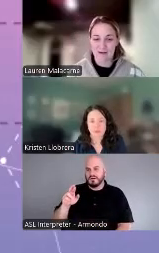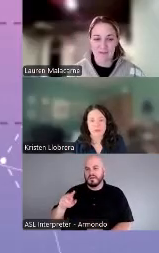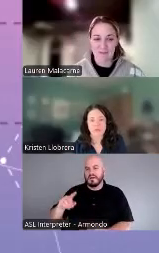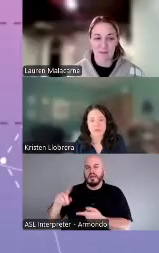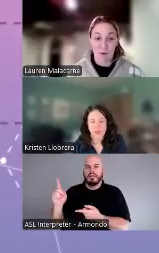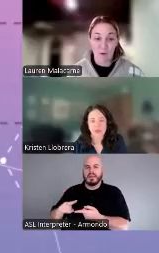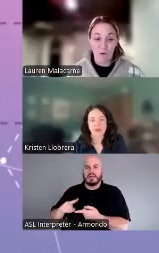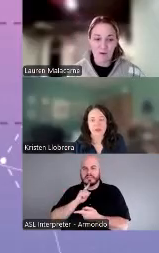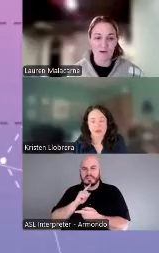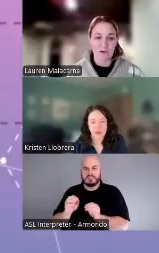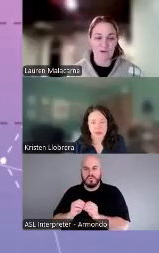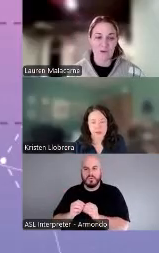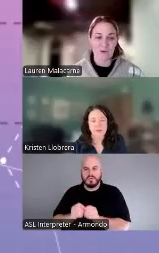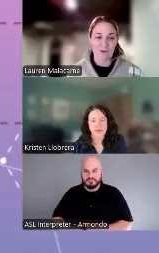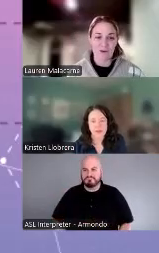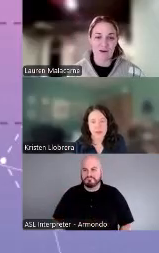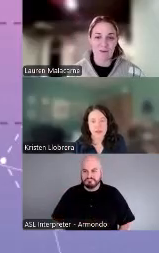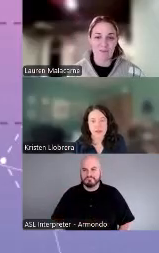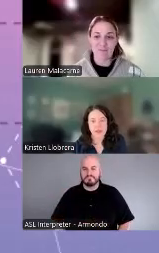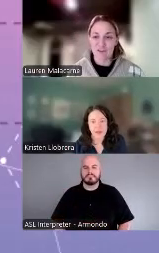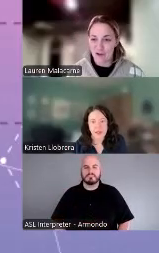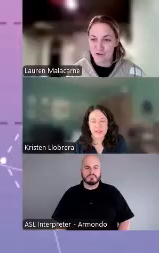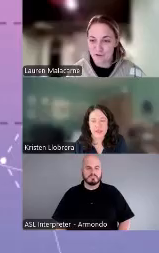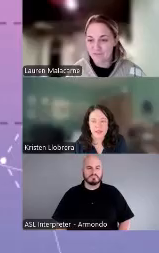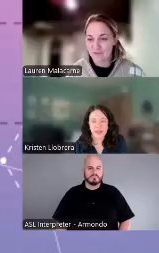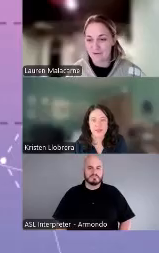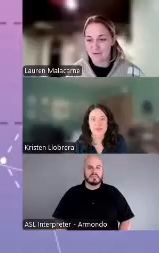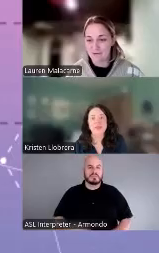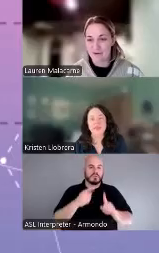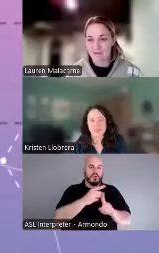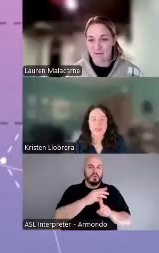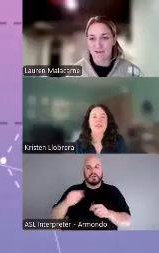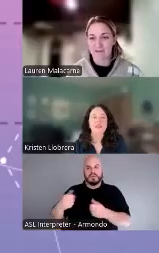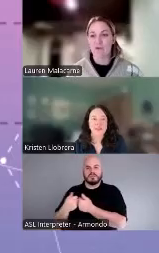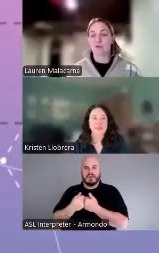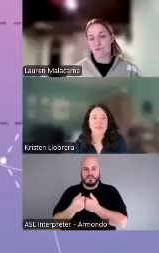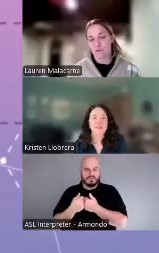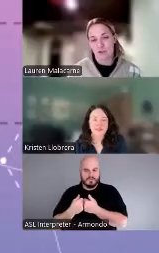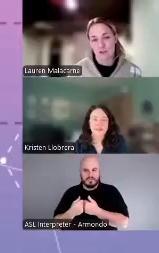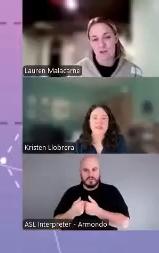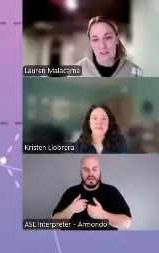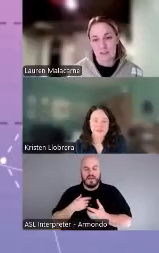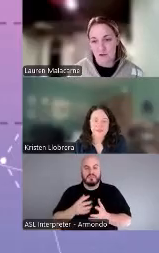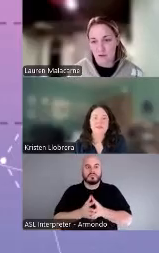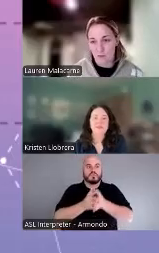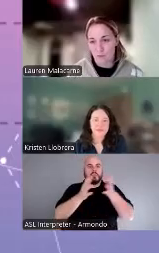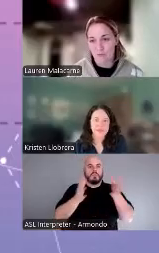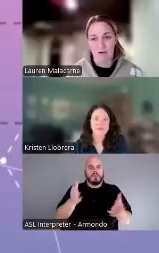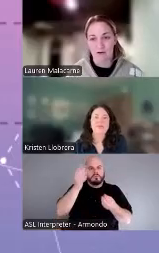that's the goal and also the challenge of having so much information that